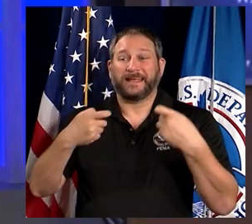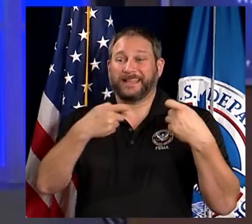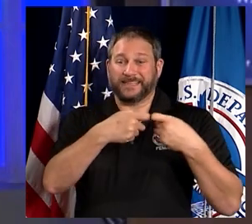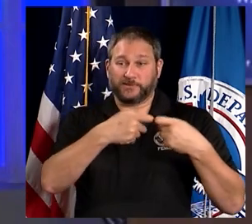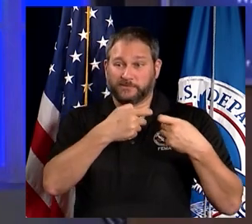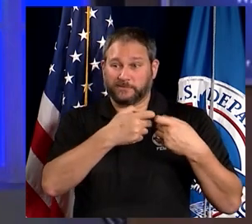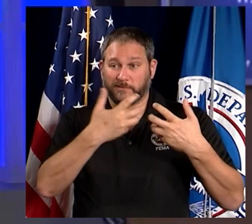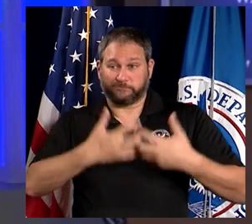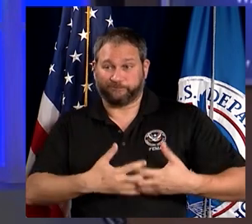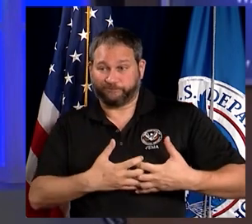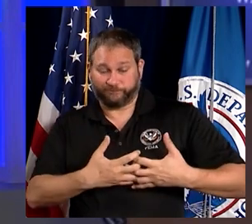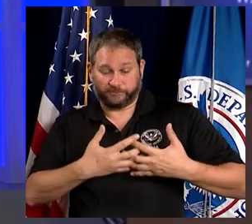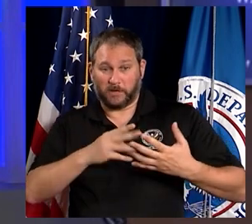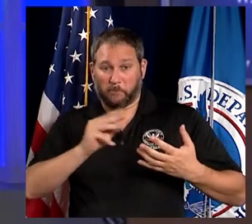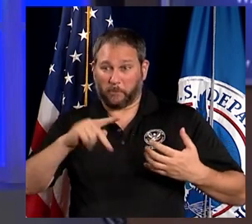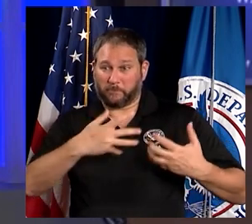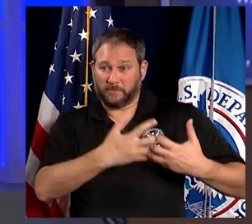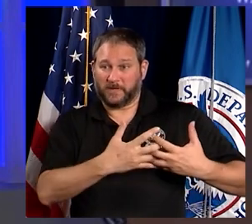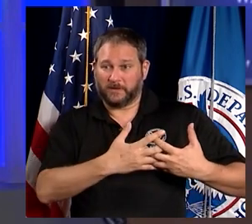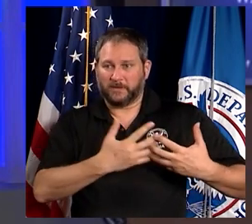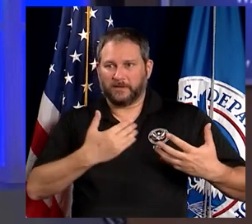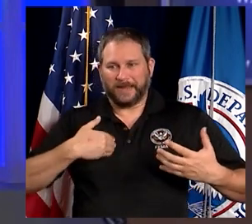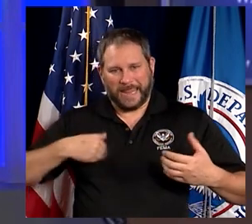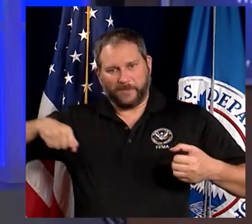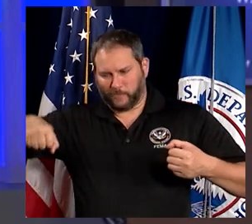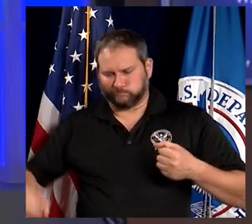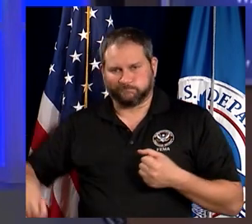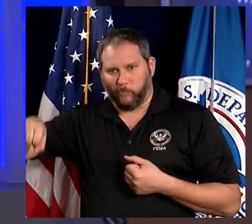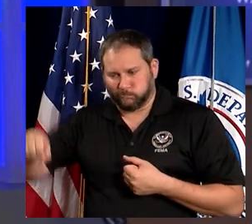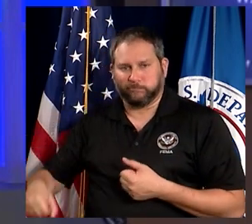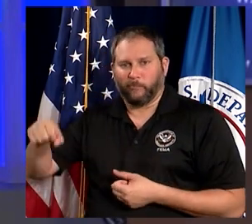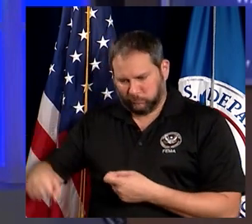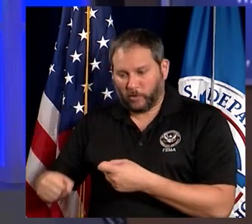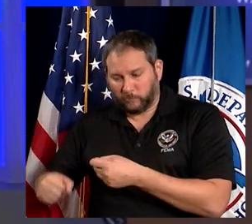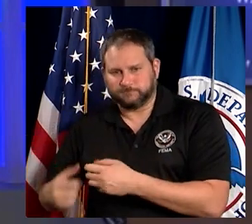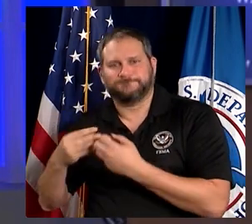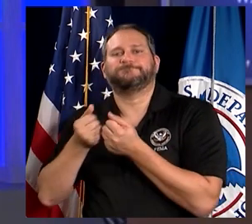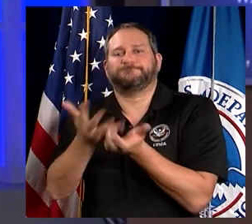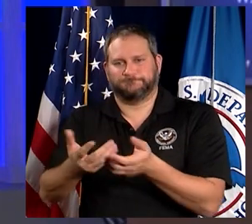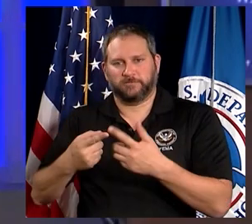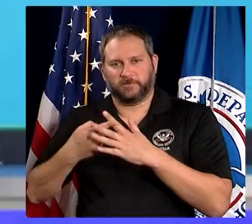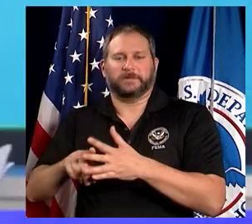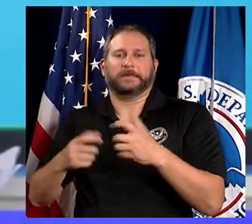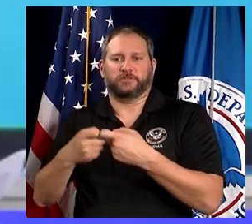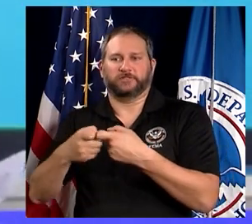having manual backup pumps is really important and something worth educating the community about.